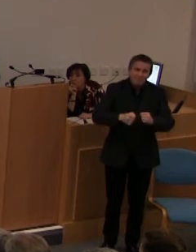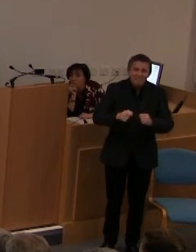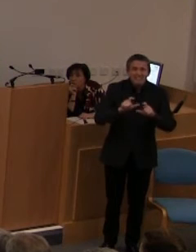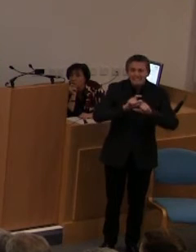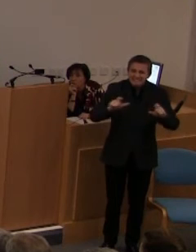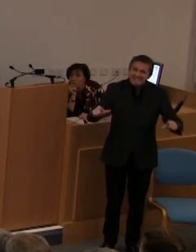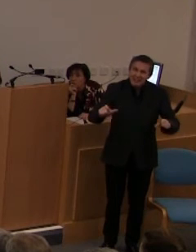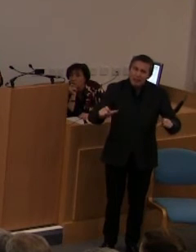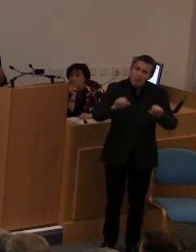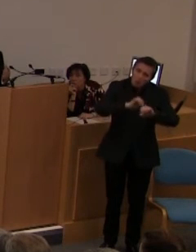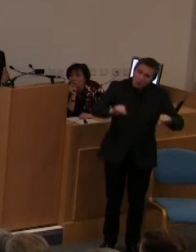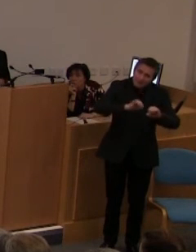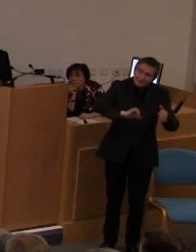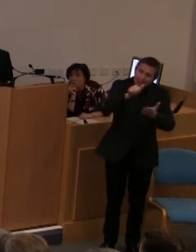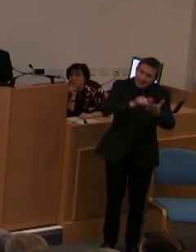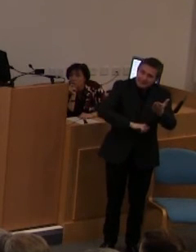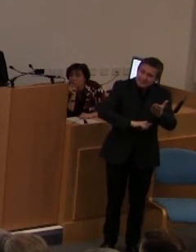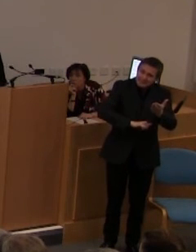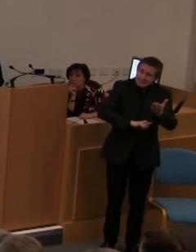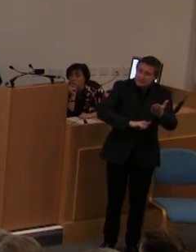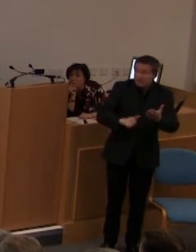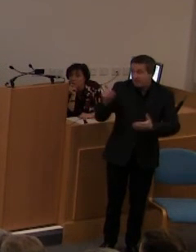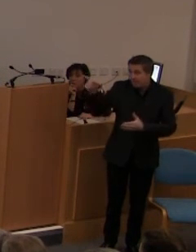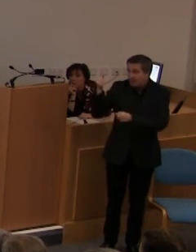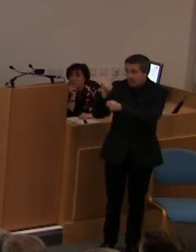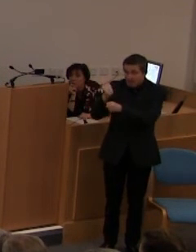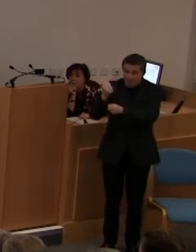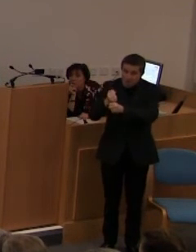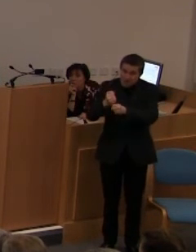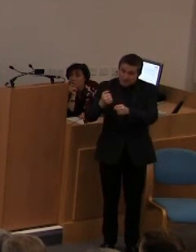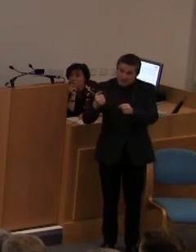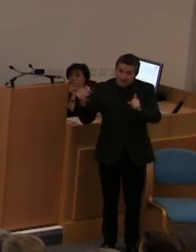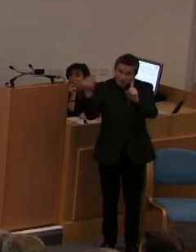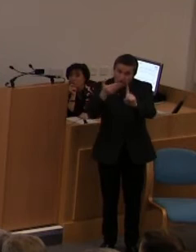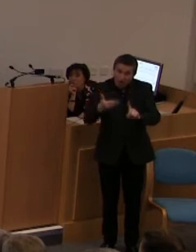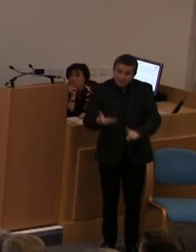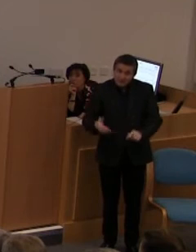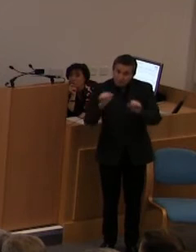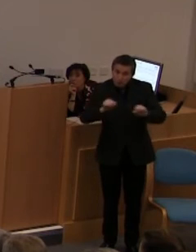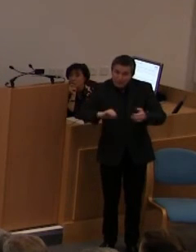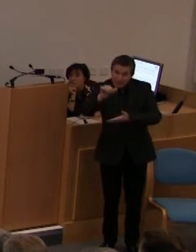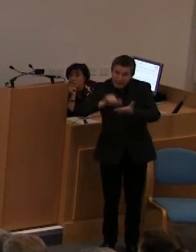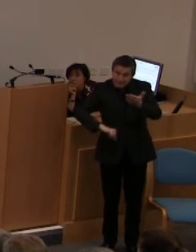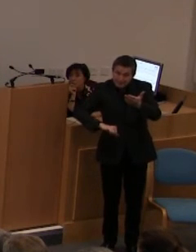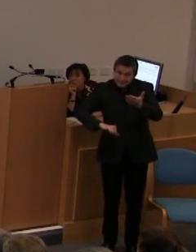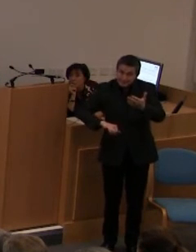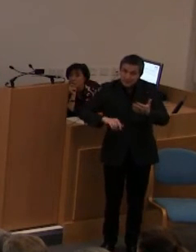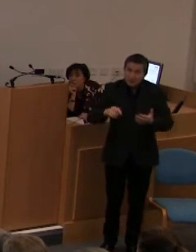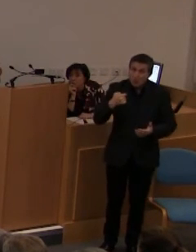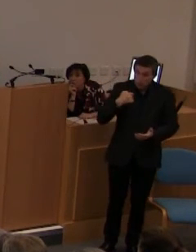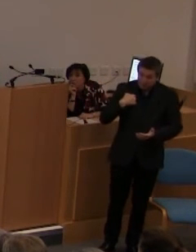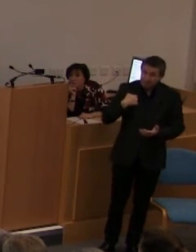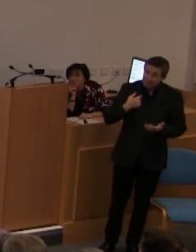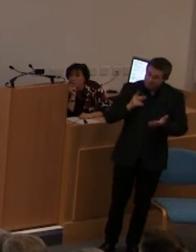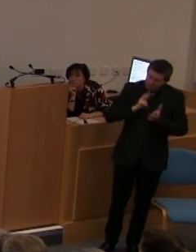times, the government have very demanding waiting time targets for a whole range of things. We've invested